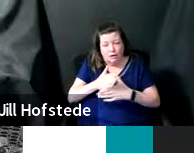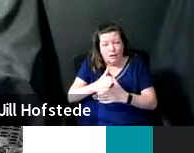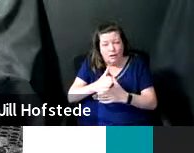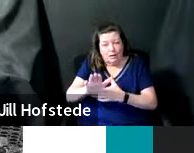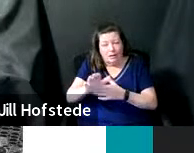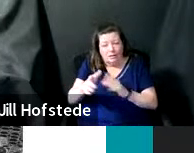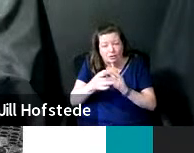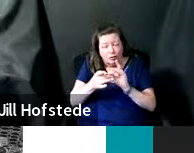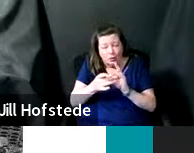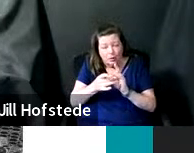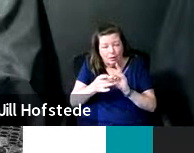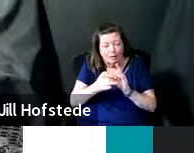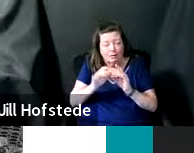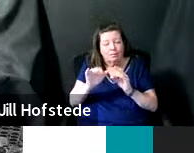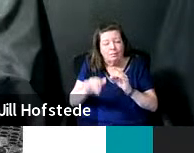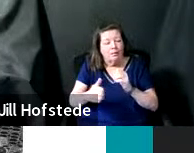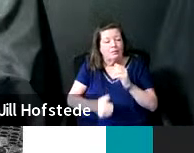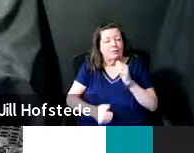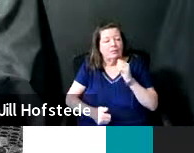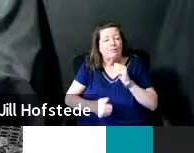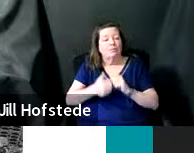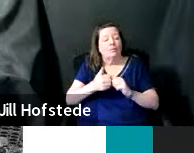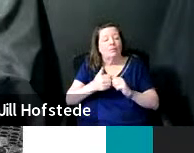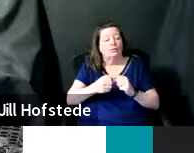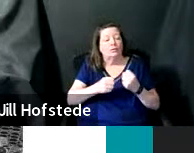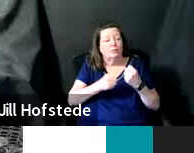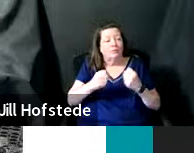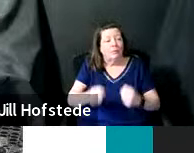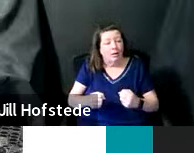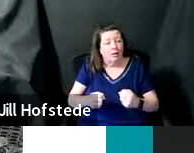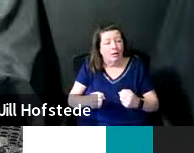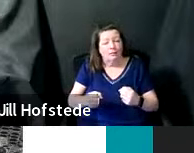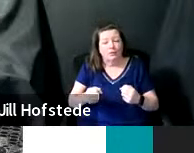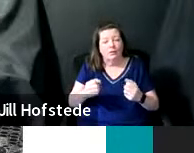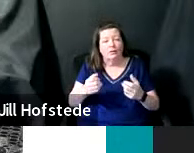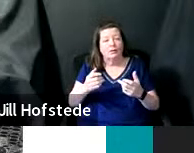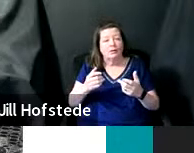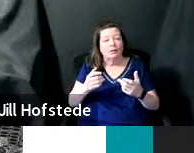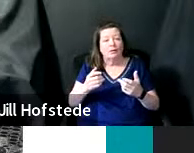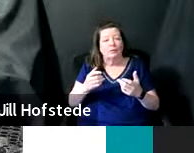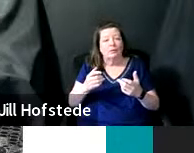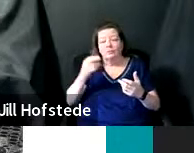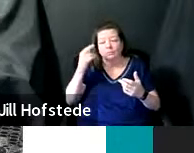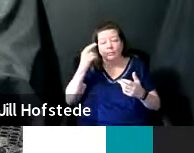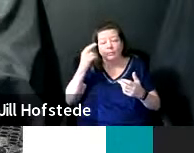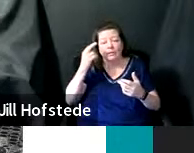It's probably the most powerful version of why we